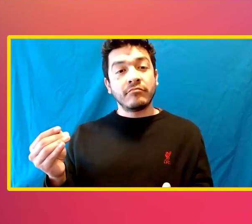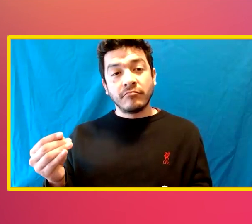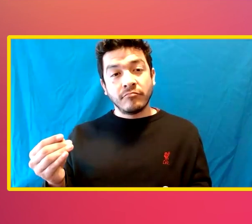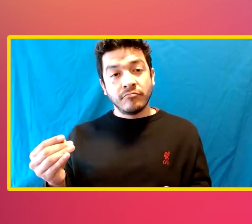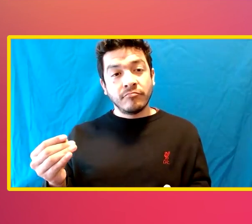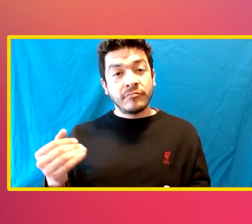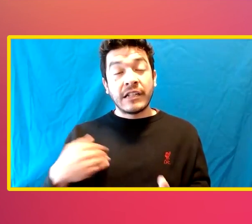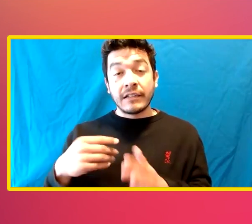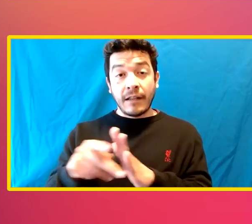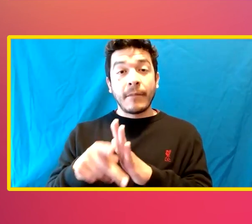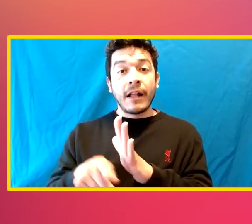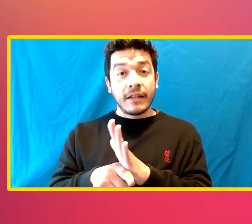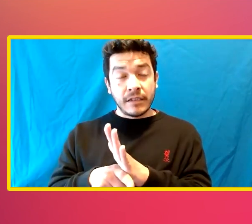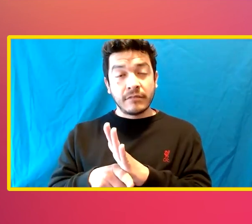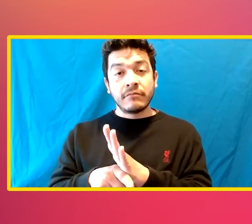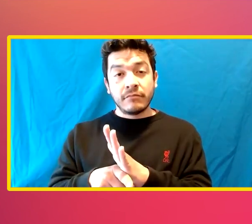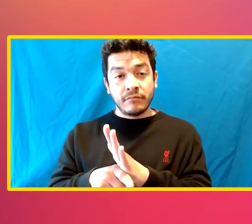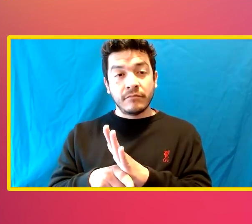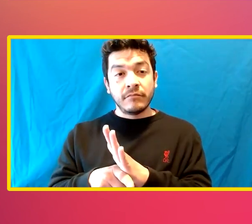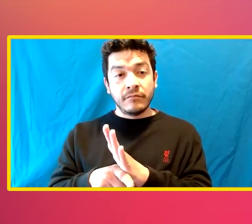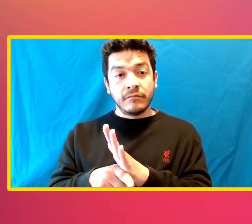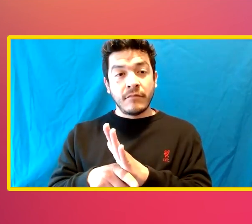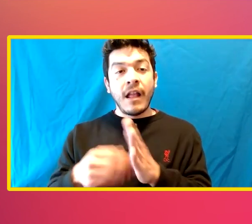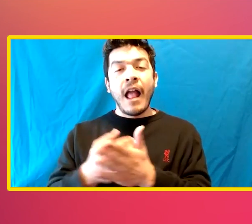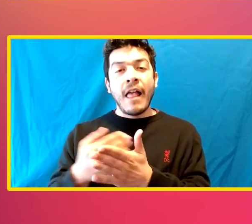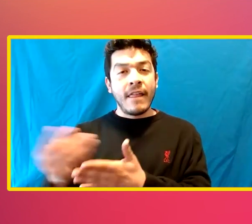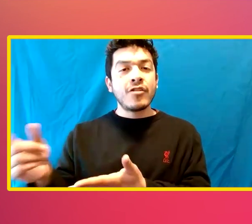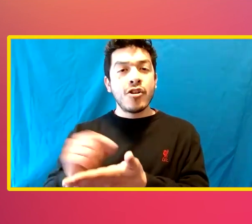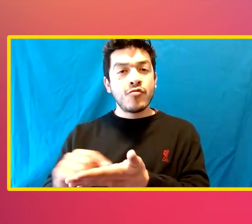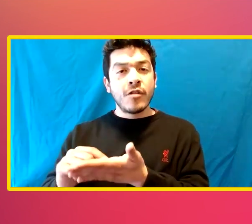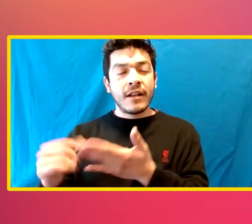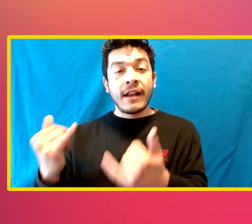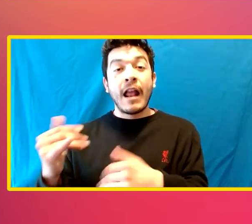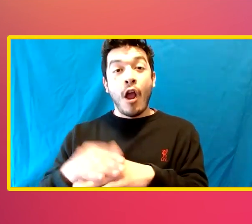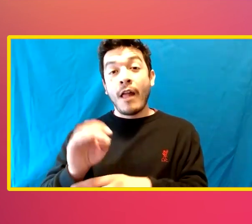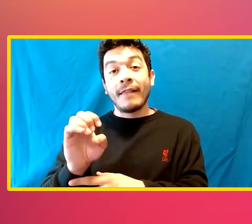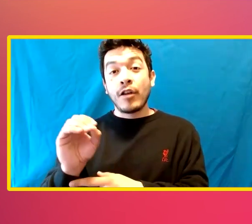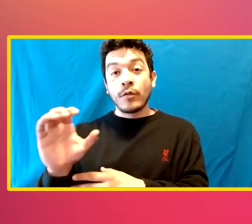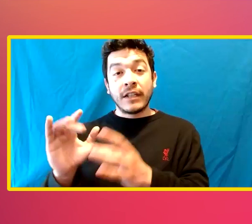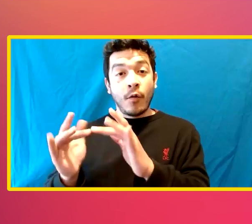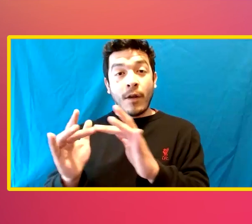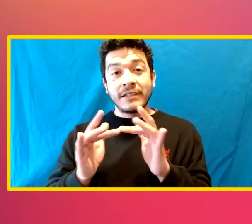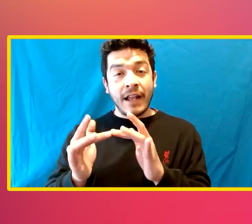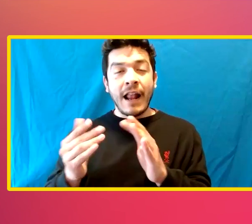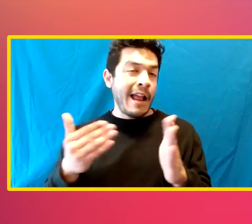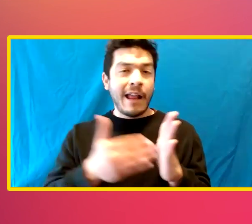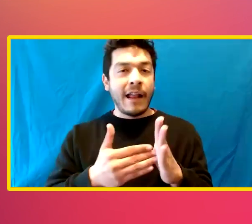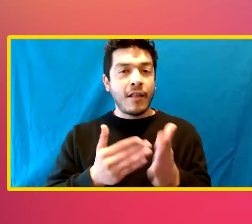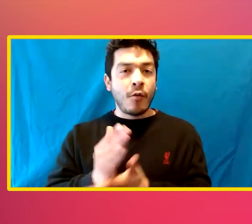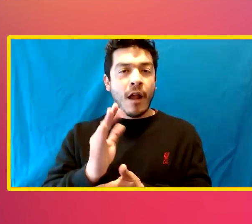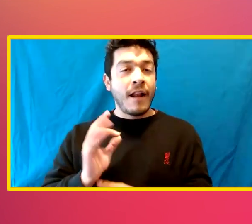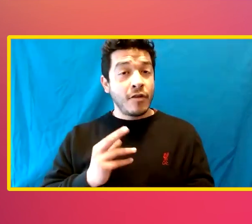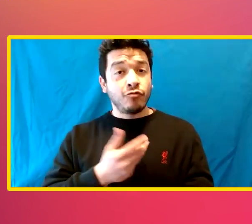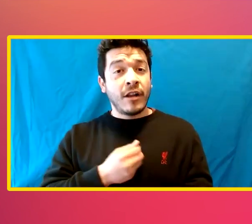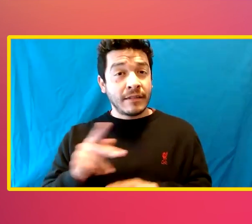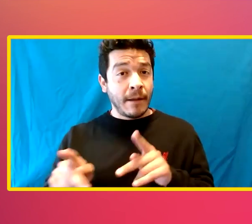and has policy statements or things she's written on that are now on the EEOC's website against the rights of transgender